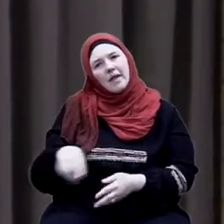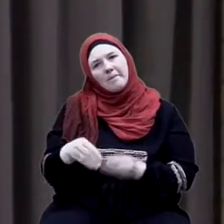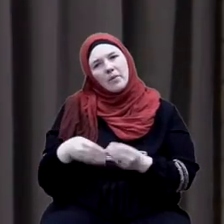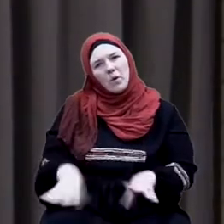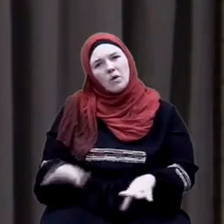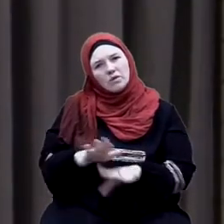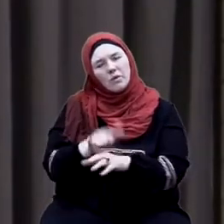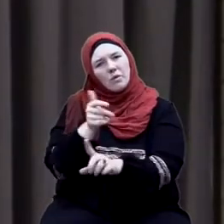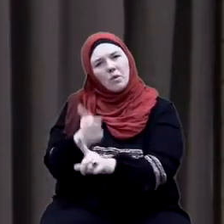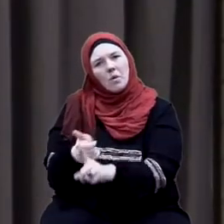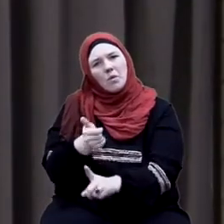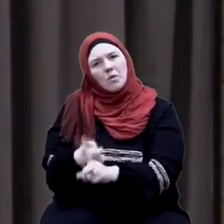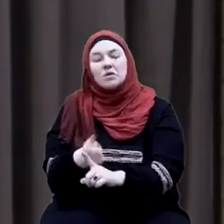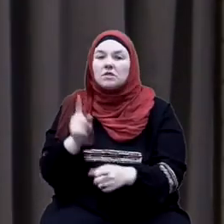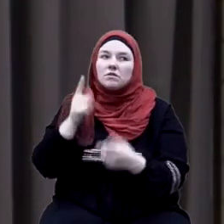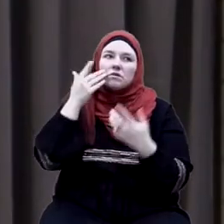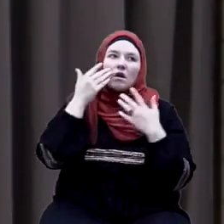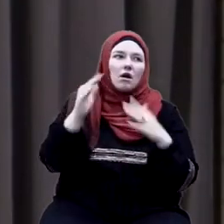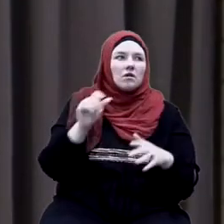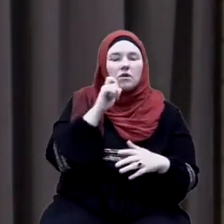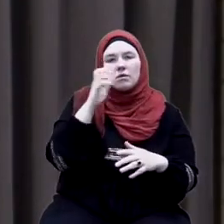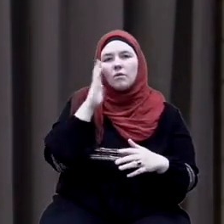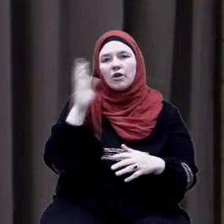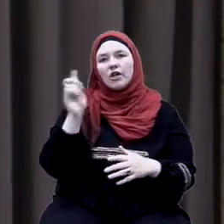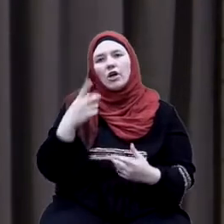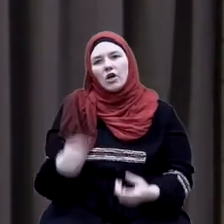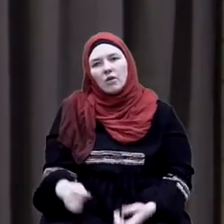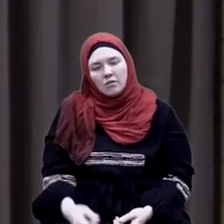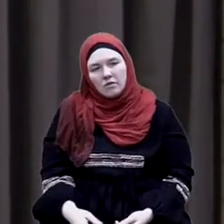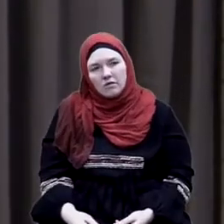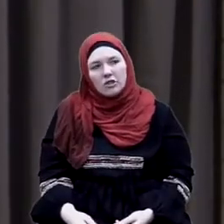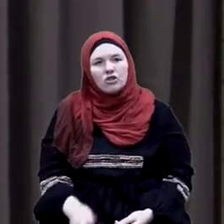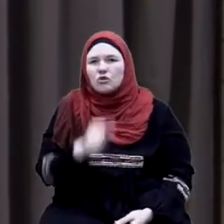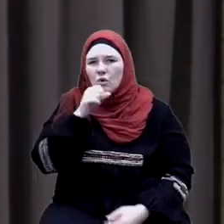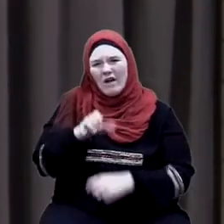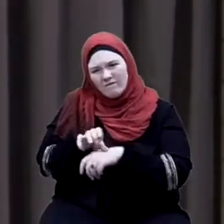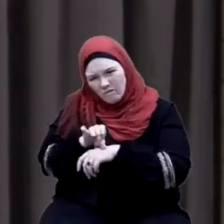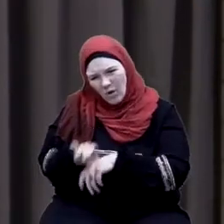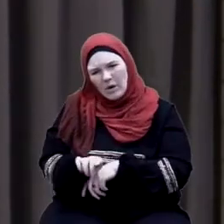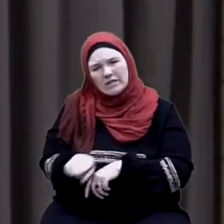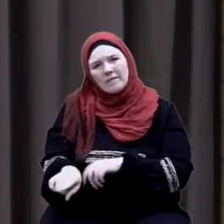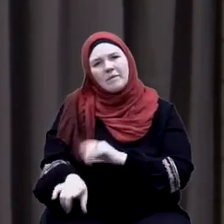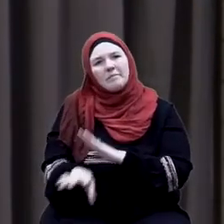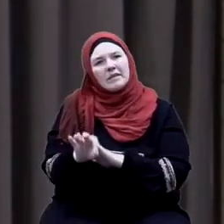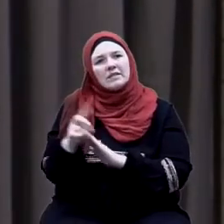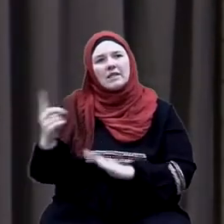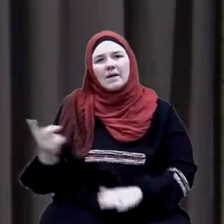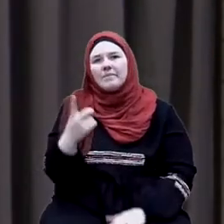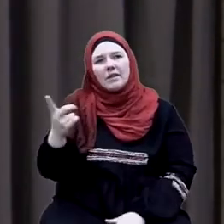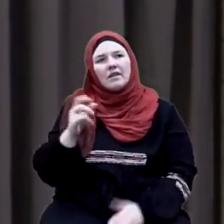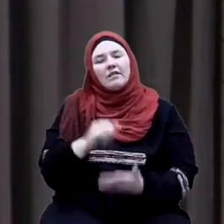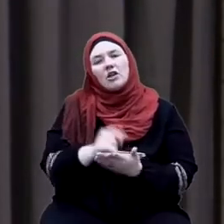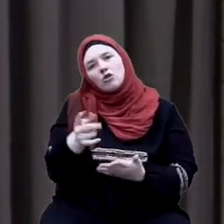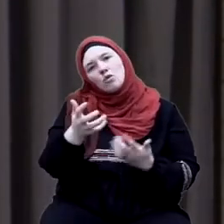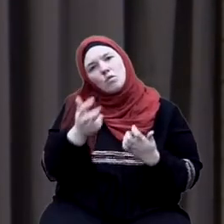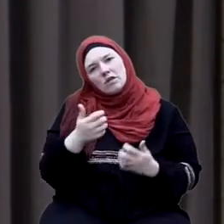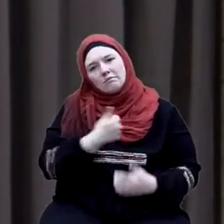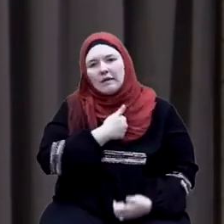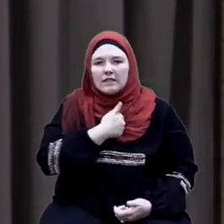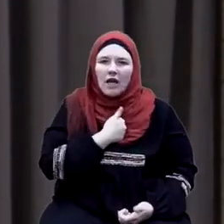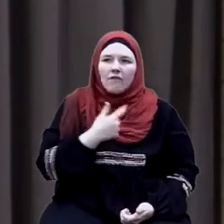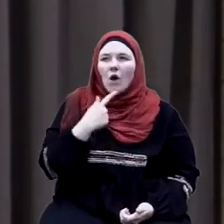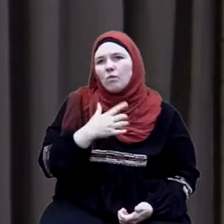lost on their own, not knowing where to go. And don't force them to choose something that you wish you had